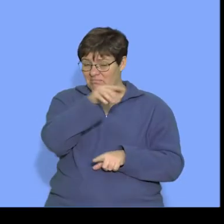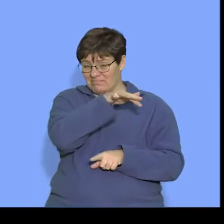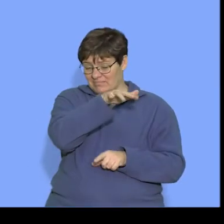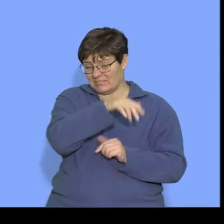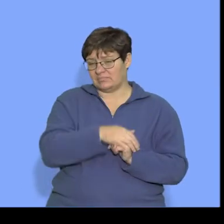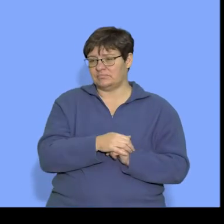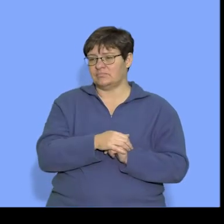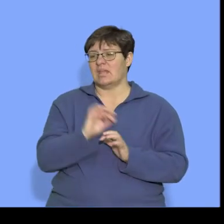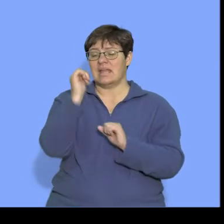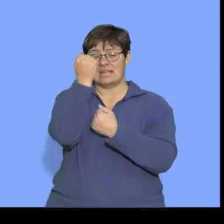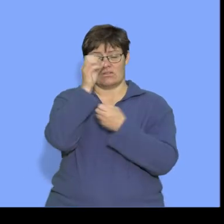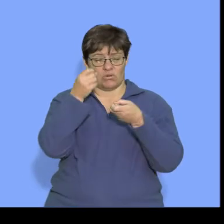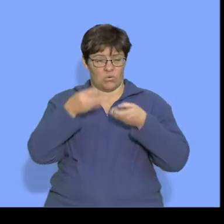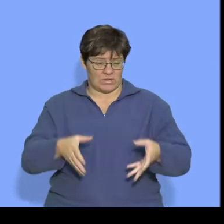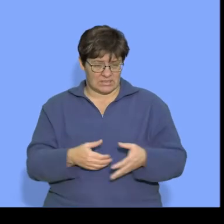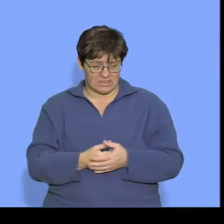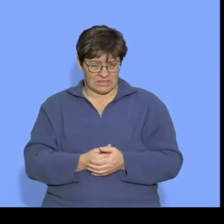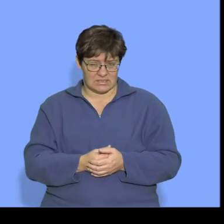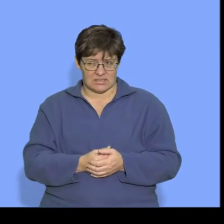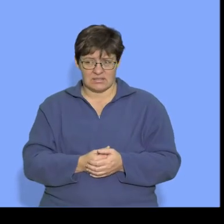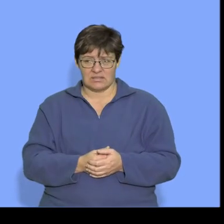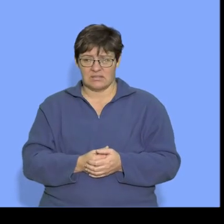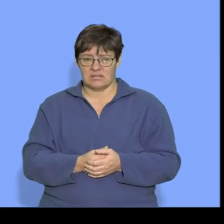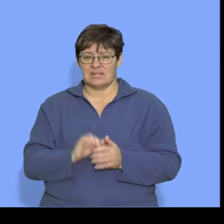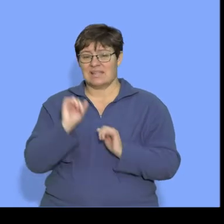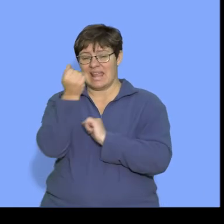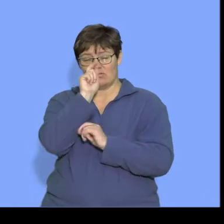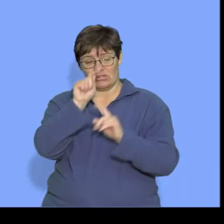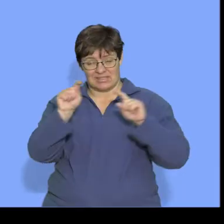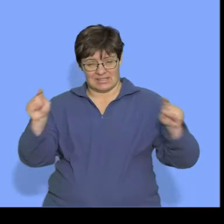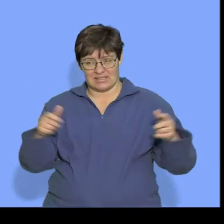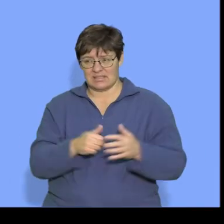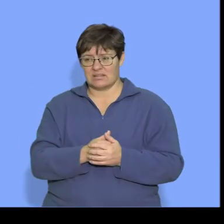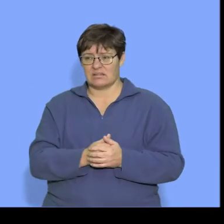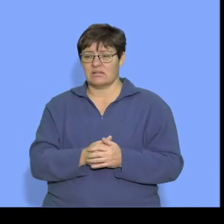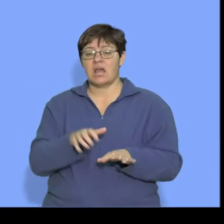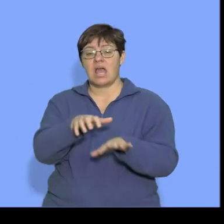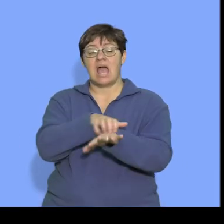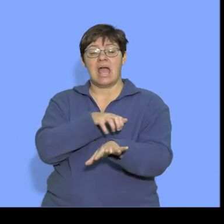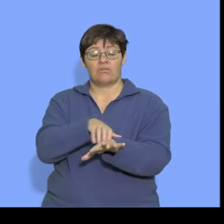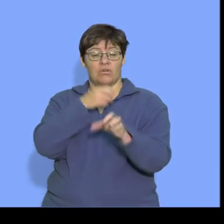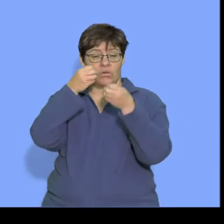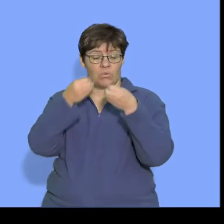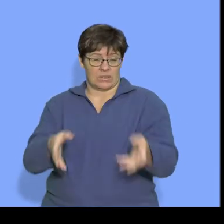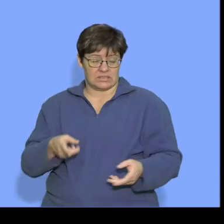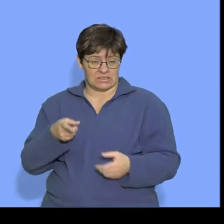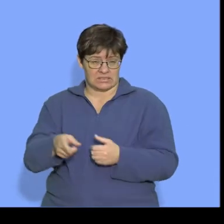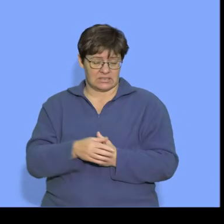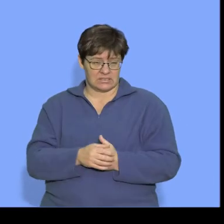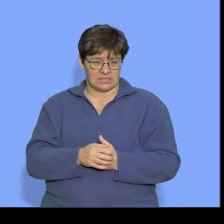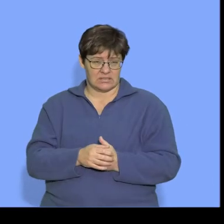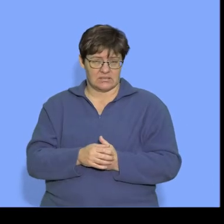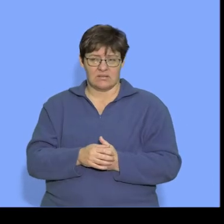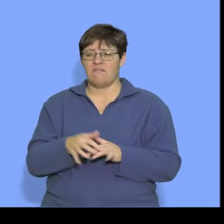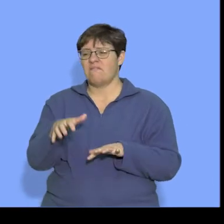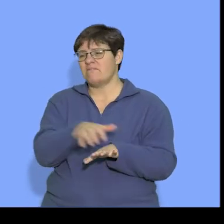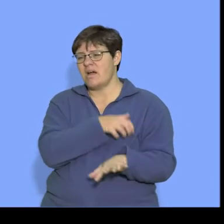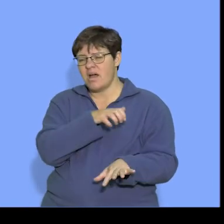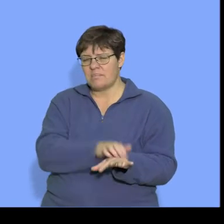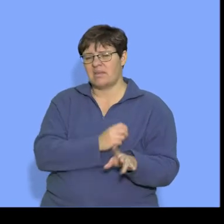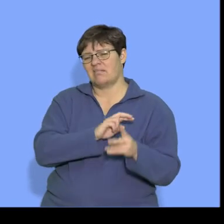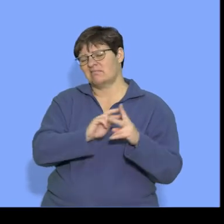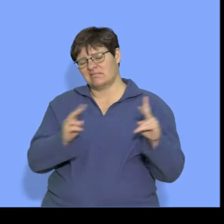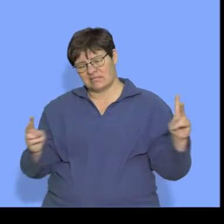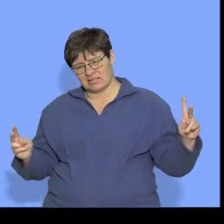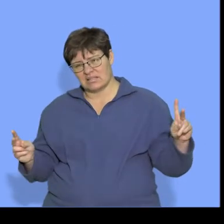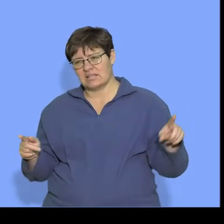Industrial waste again would be waste produced by industries. Agricultural waste, again waste produced from farming, as well